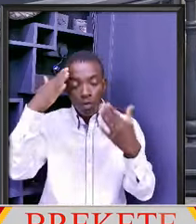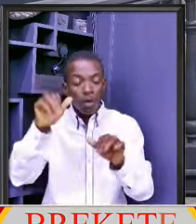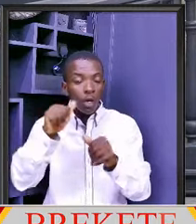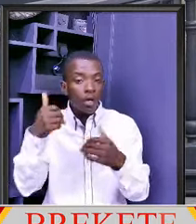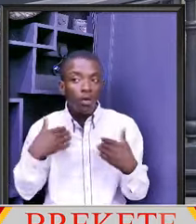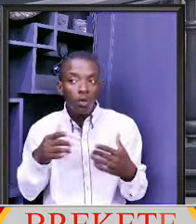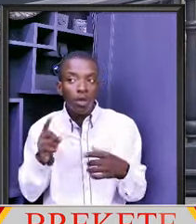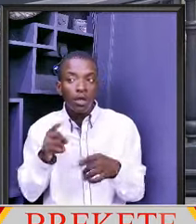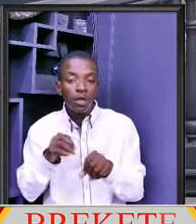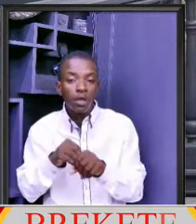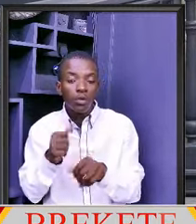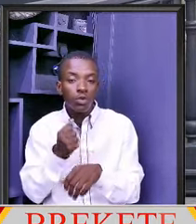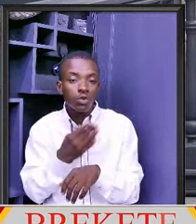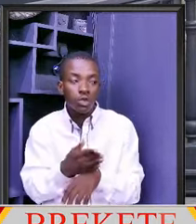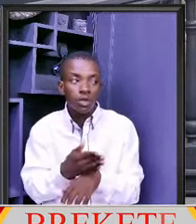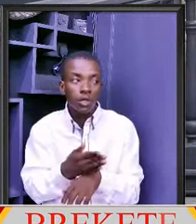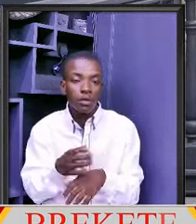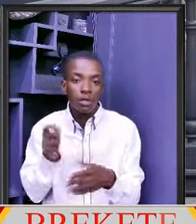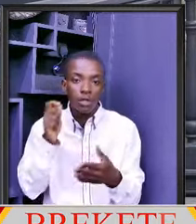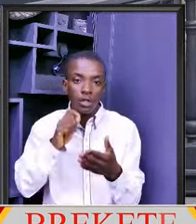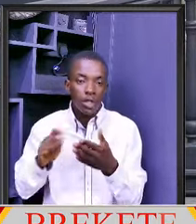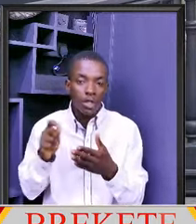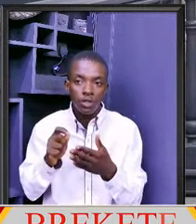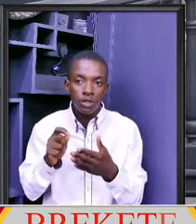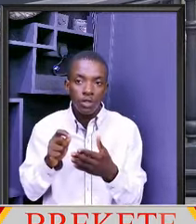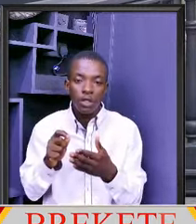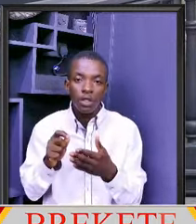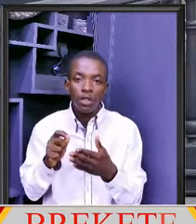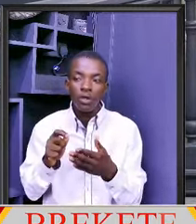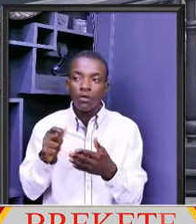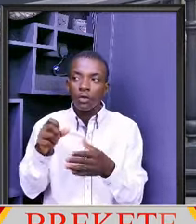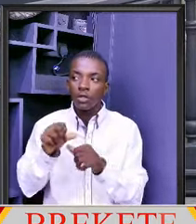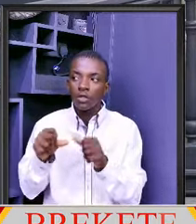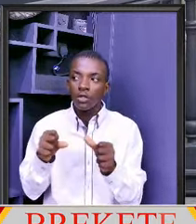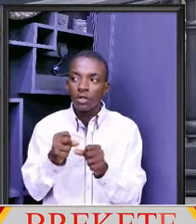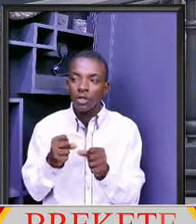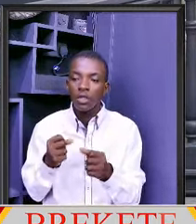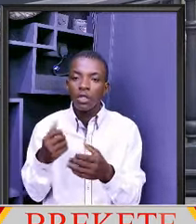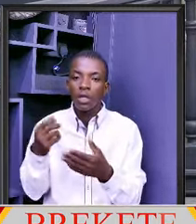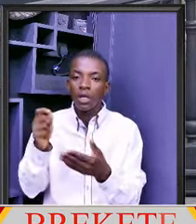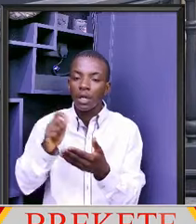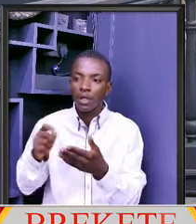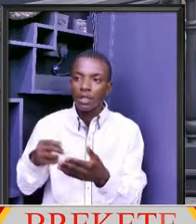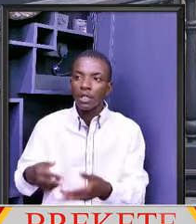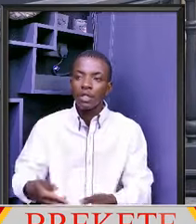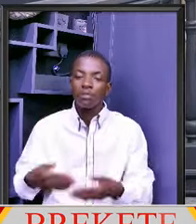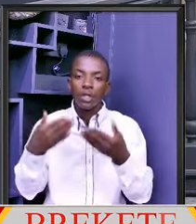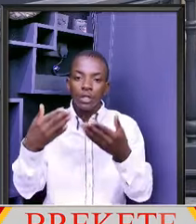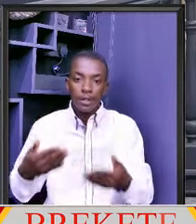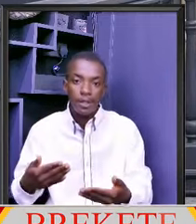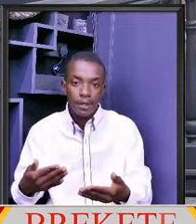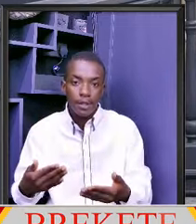driver. I'm the secretary of the association. I write. I represent.